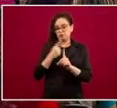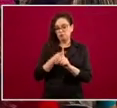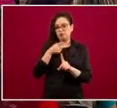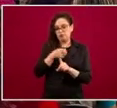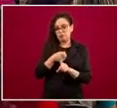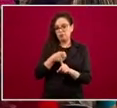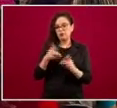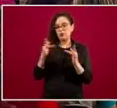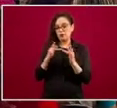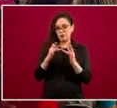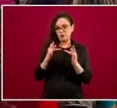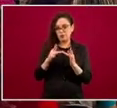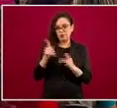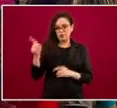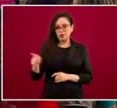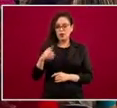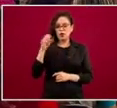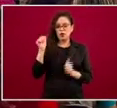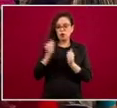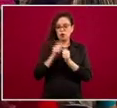Health.